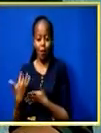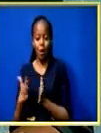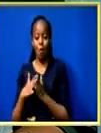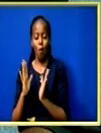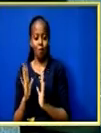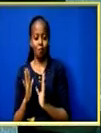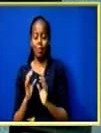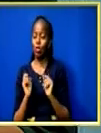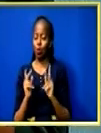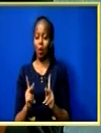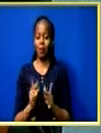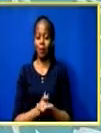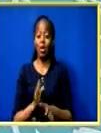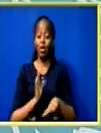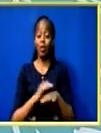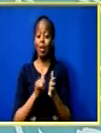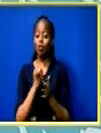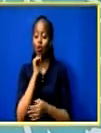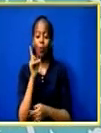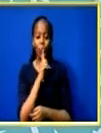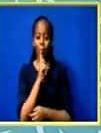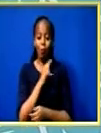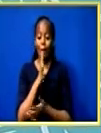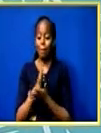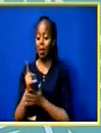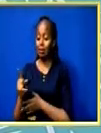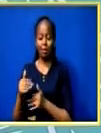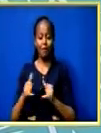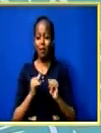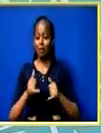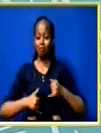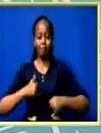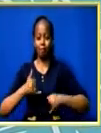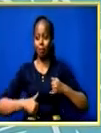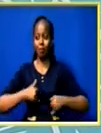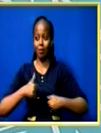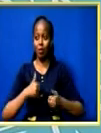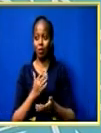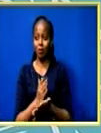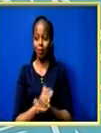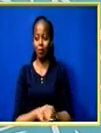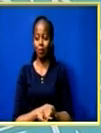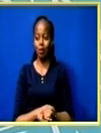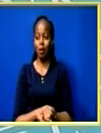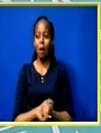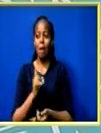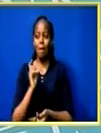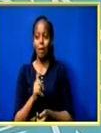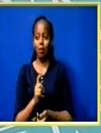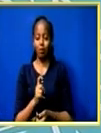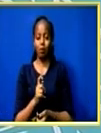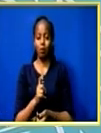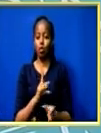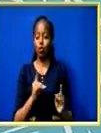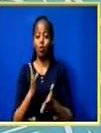extra, It's that good. is not Part harmful of your, to... this, it's fun to Yeah. have plants around you, True, isn't it? true. So you have to at least